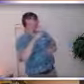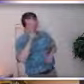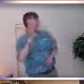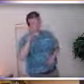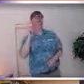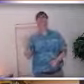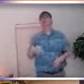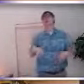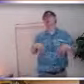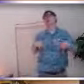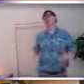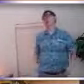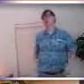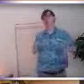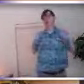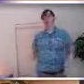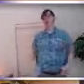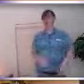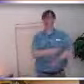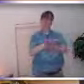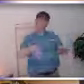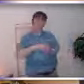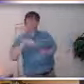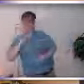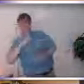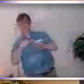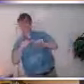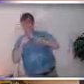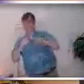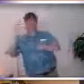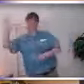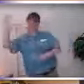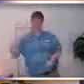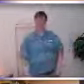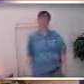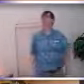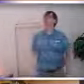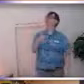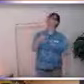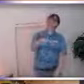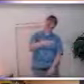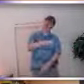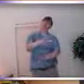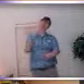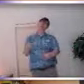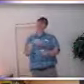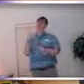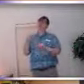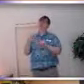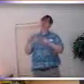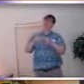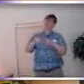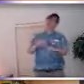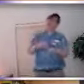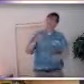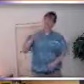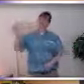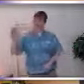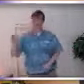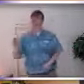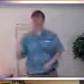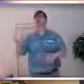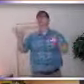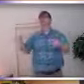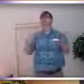I'm a human. You know, I'm not like that. Well, I'm here to tell you, you've always been like that since the